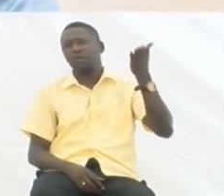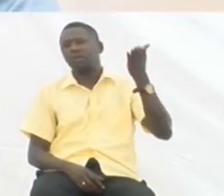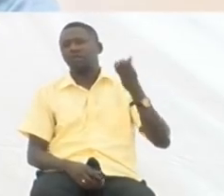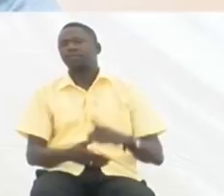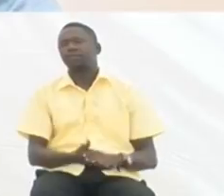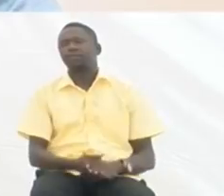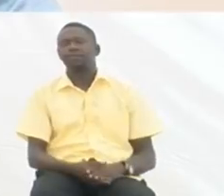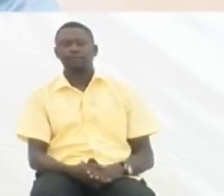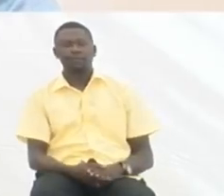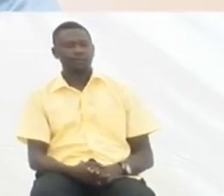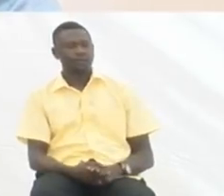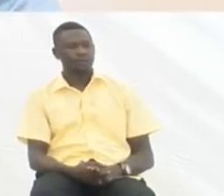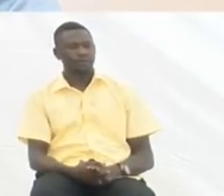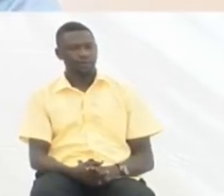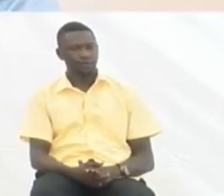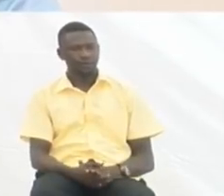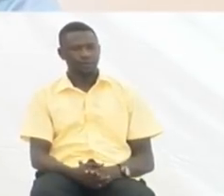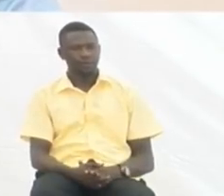And